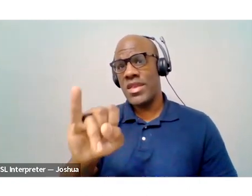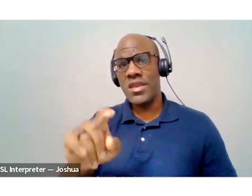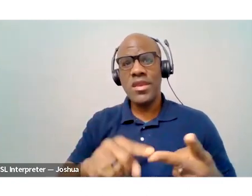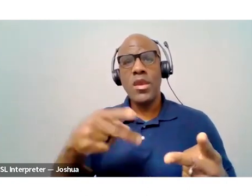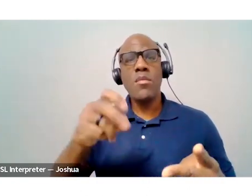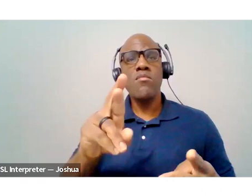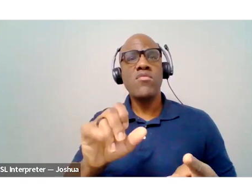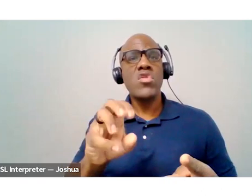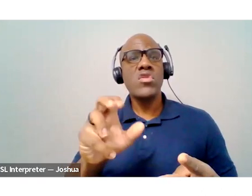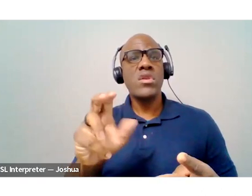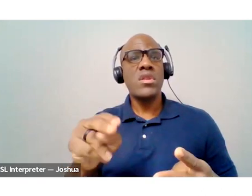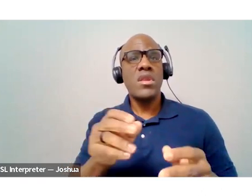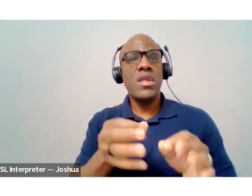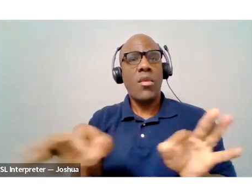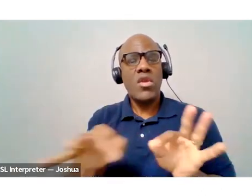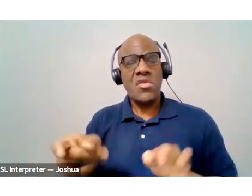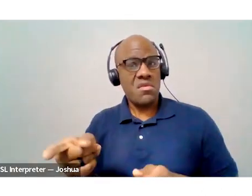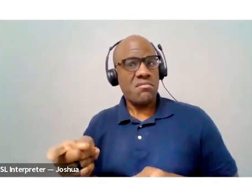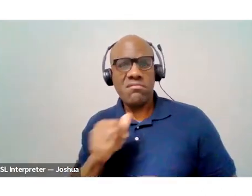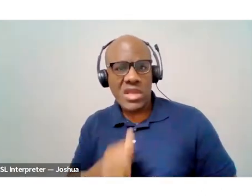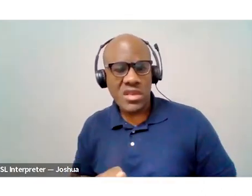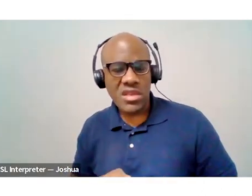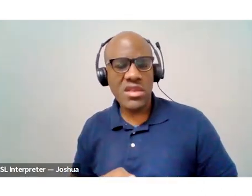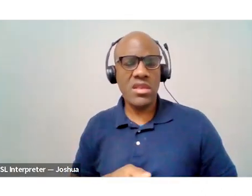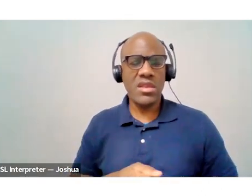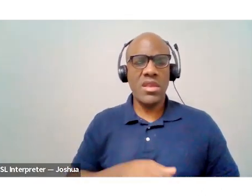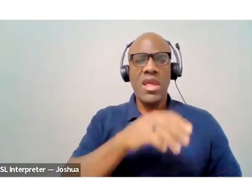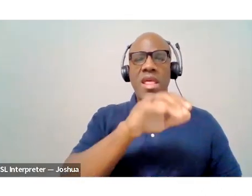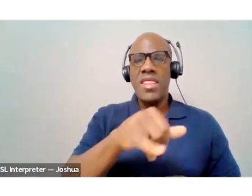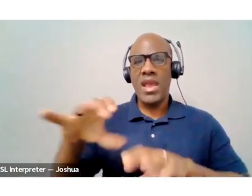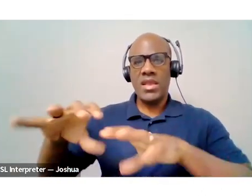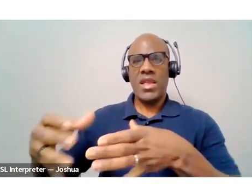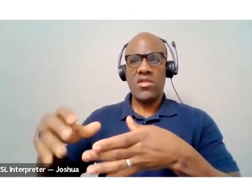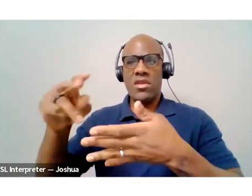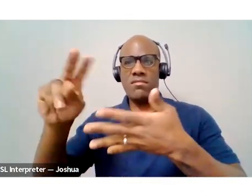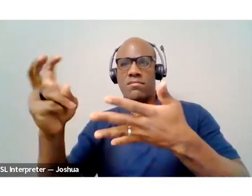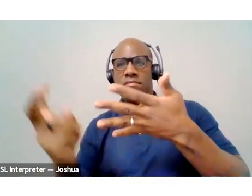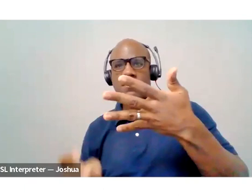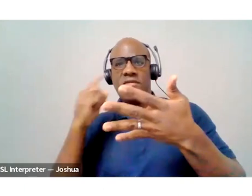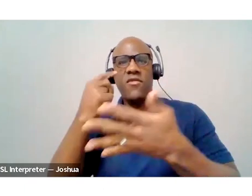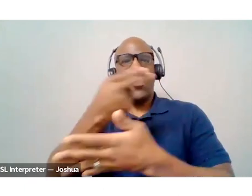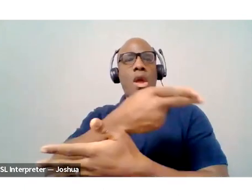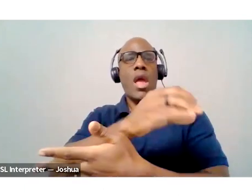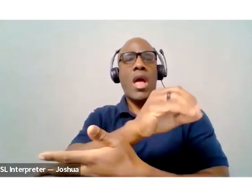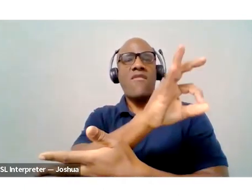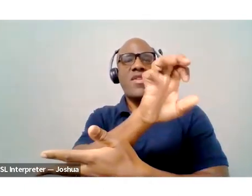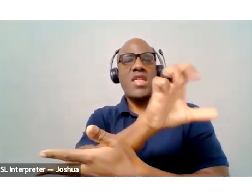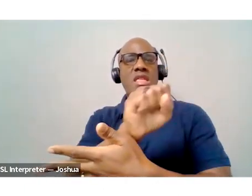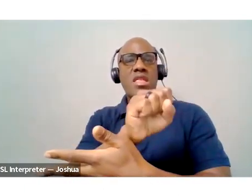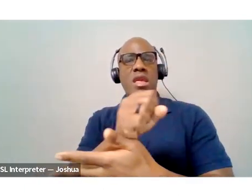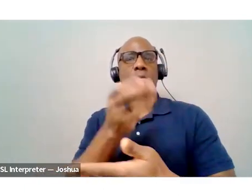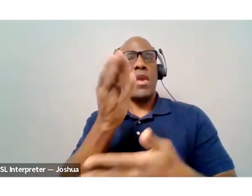put out collections for Hafiz, might have actually inserted their own poetry into those